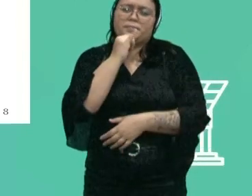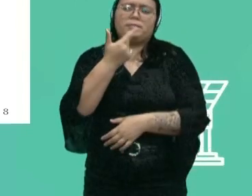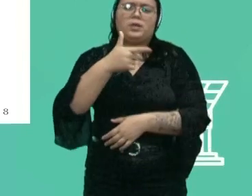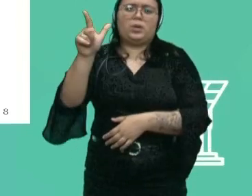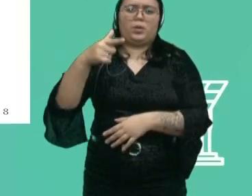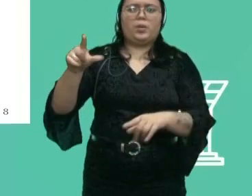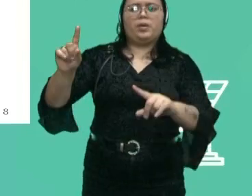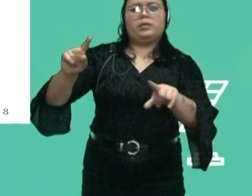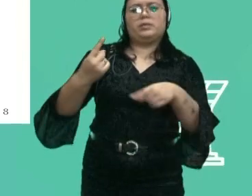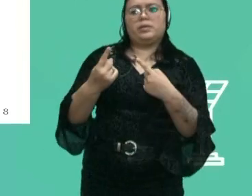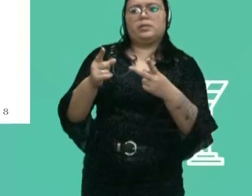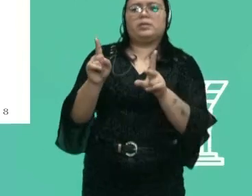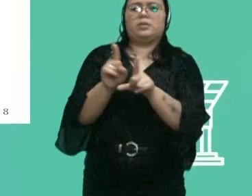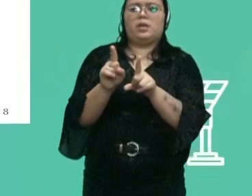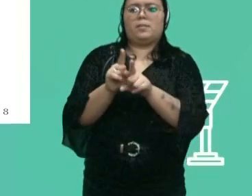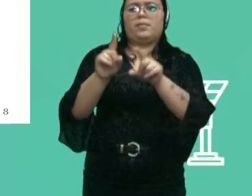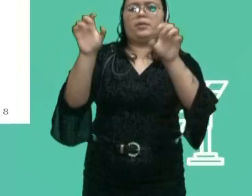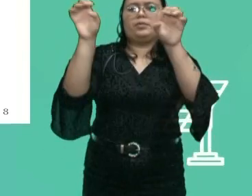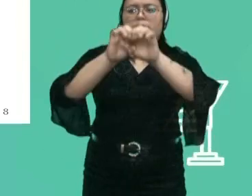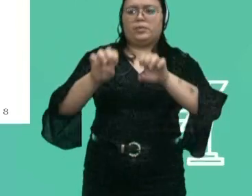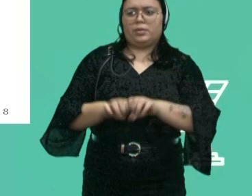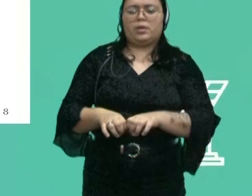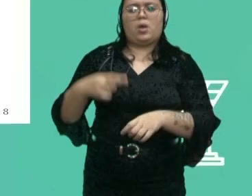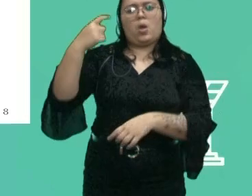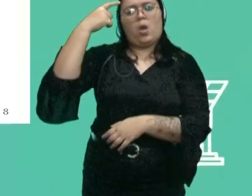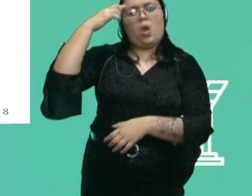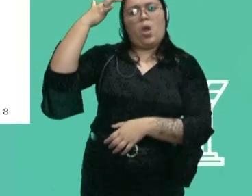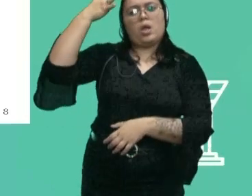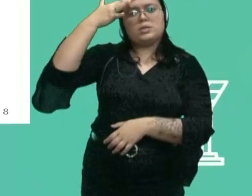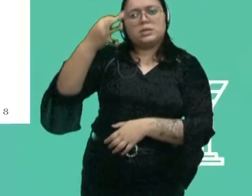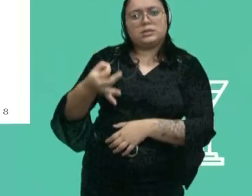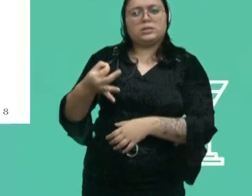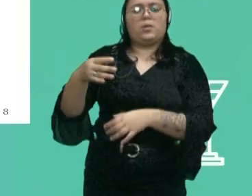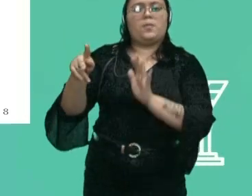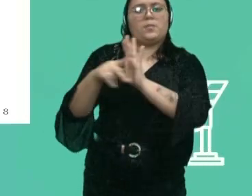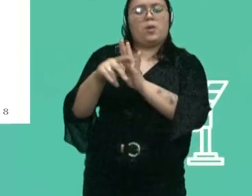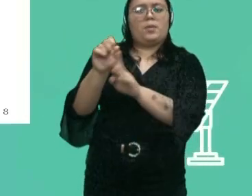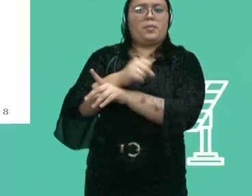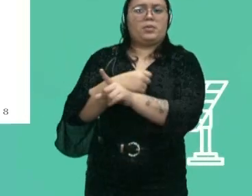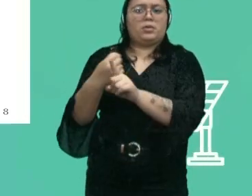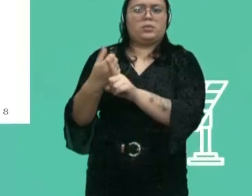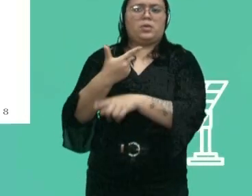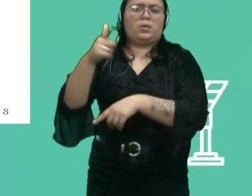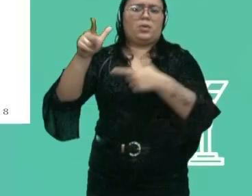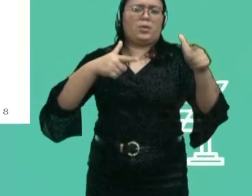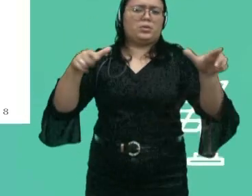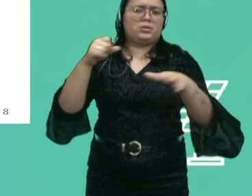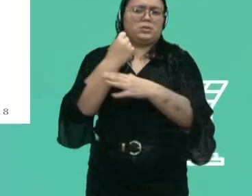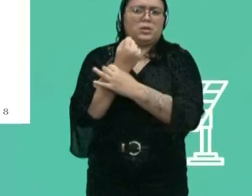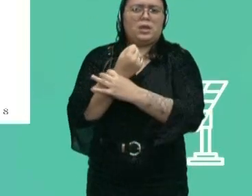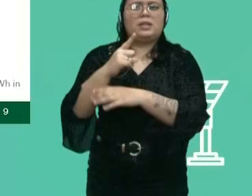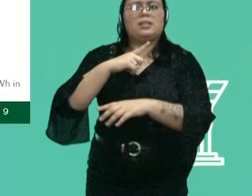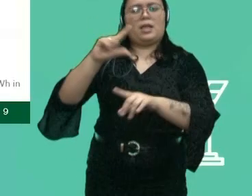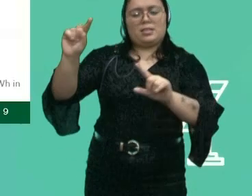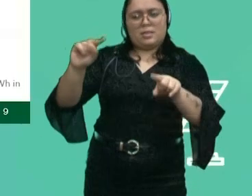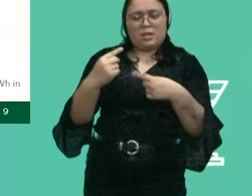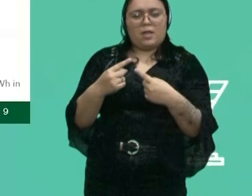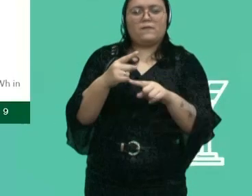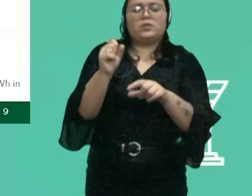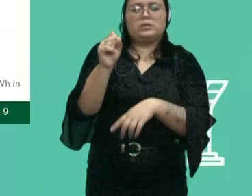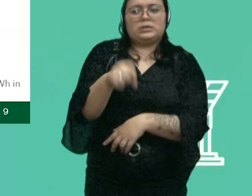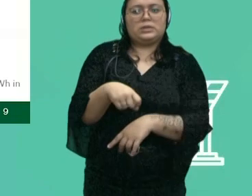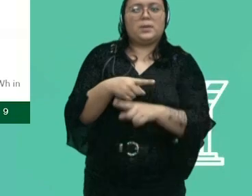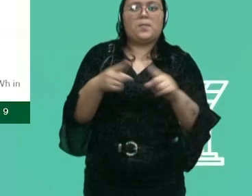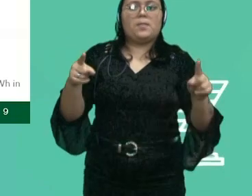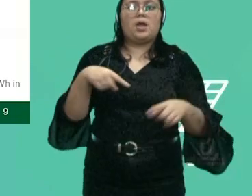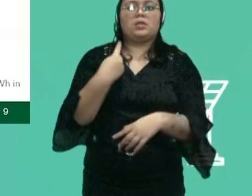public awareness, technology, safety. So there are a number of challenges. And what we're doing next with Hydrogen Shot is